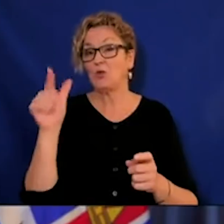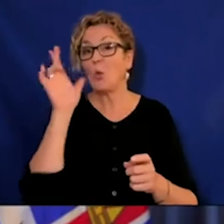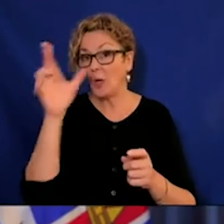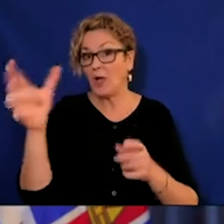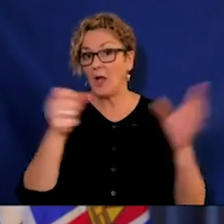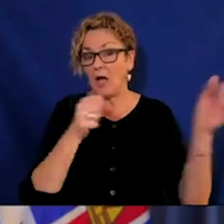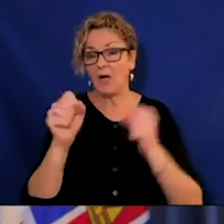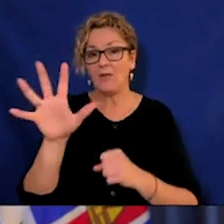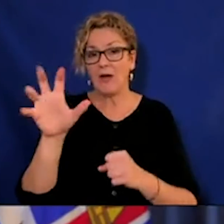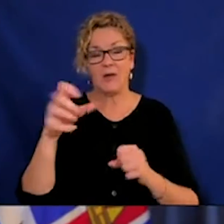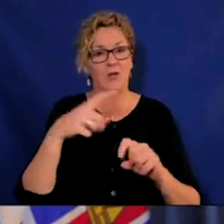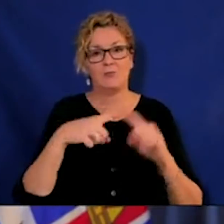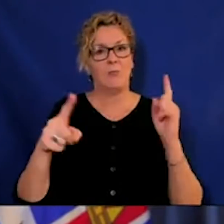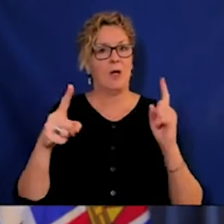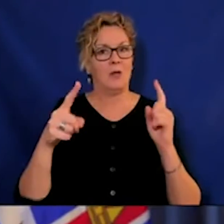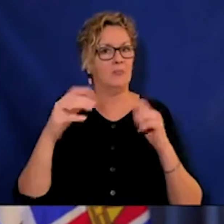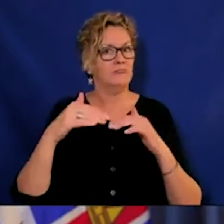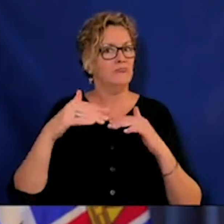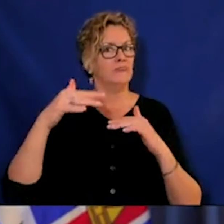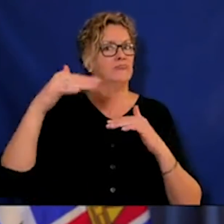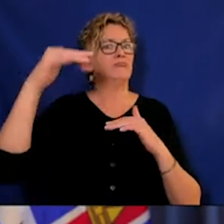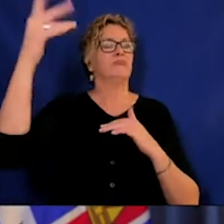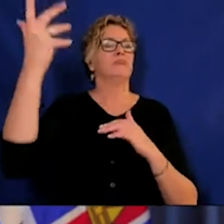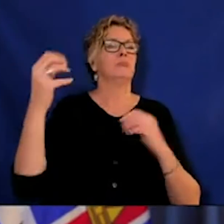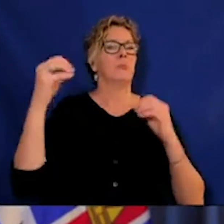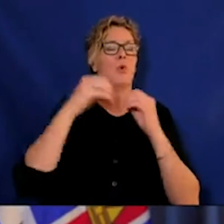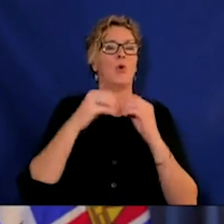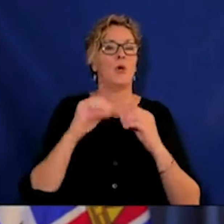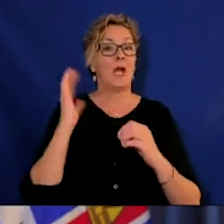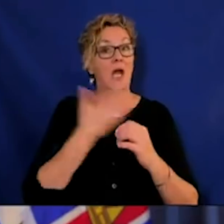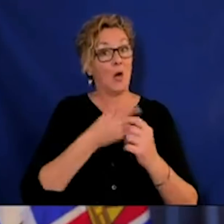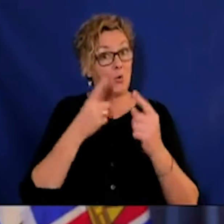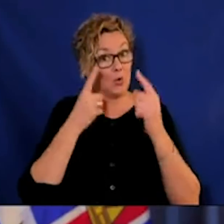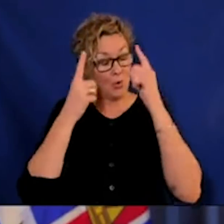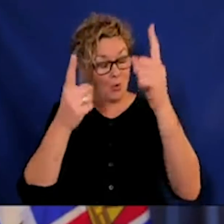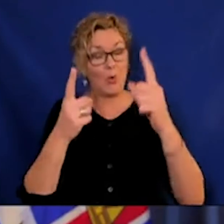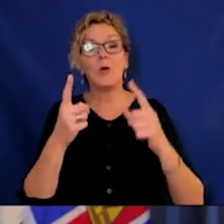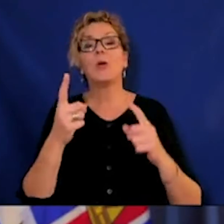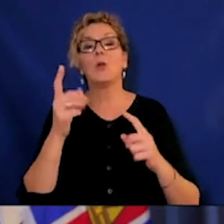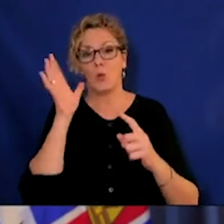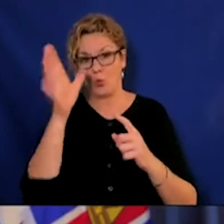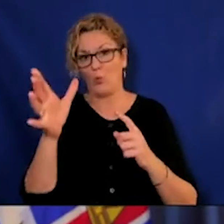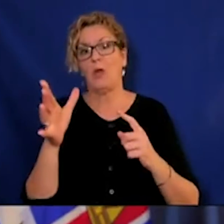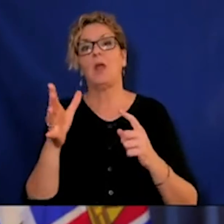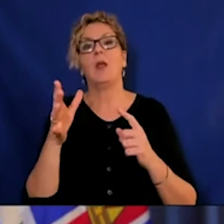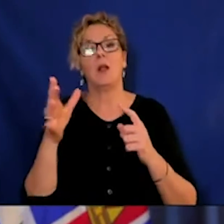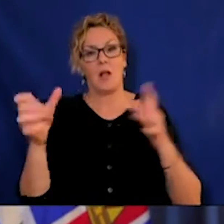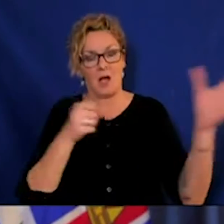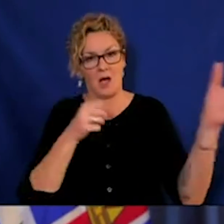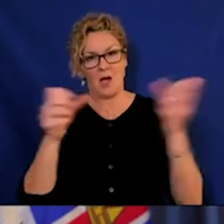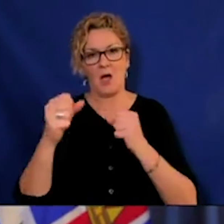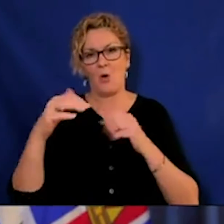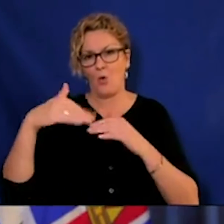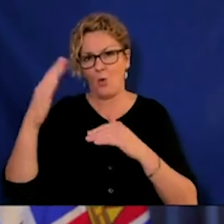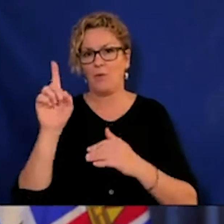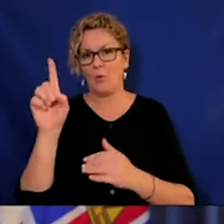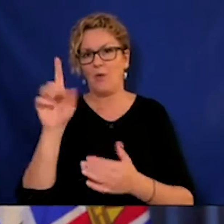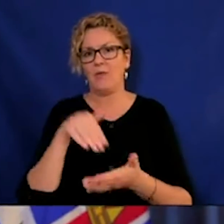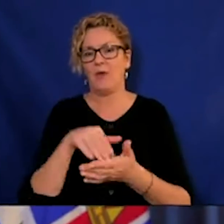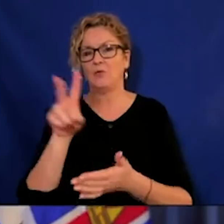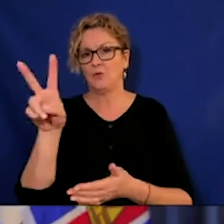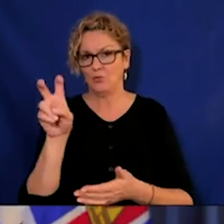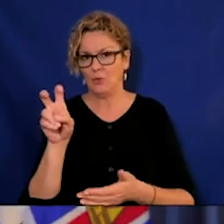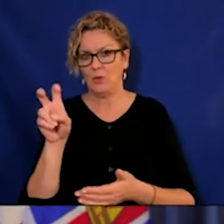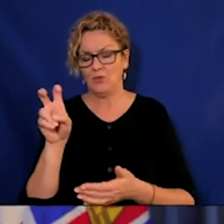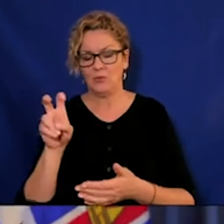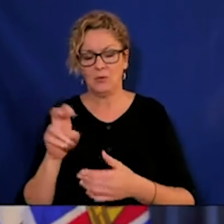announced in September. We intend to bring this total to over 1,200 positions. I reported